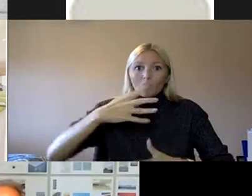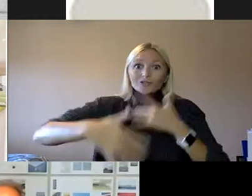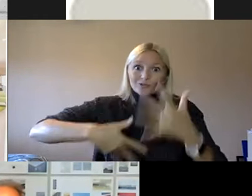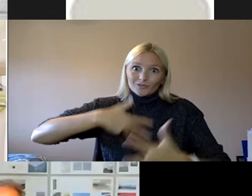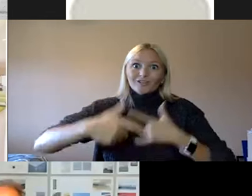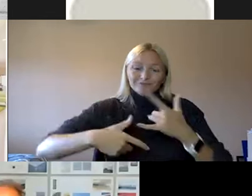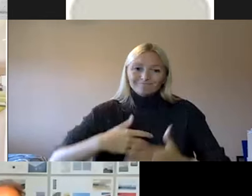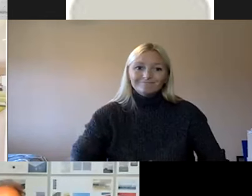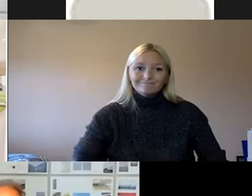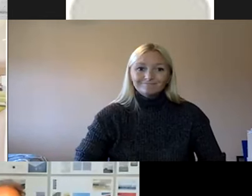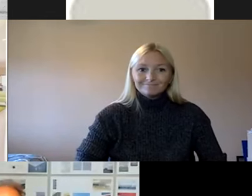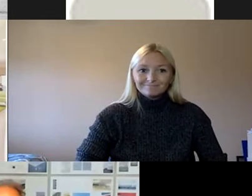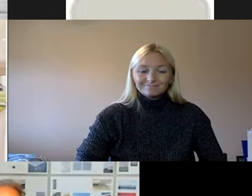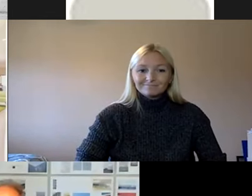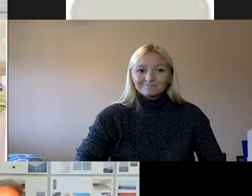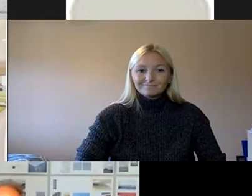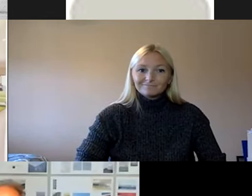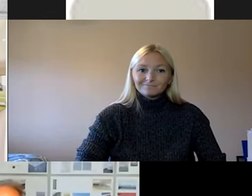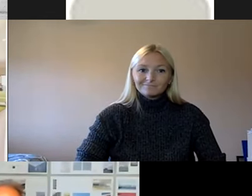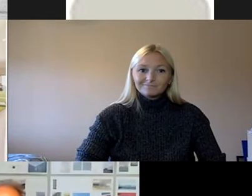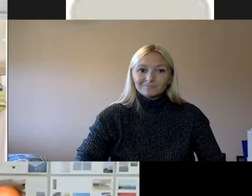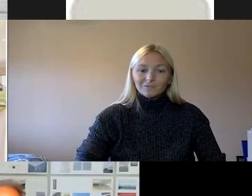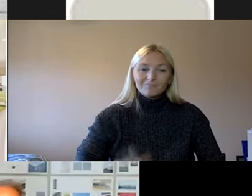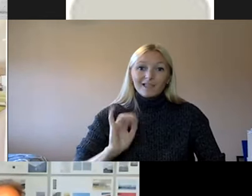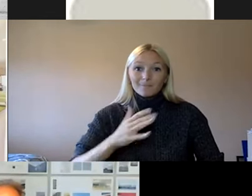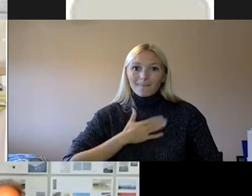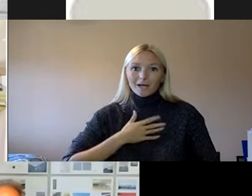my take on this.